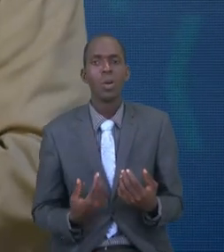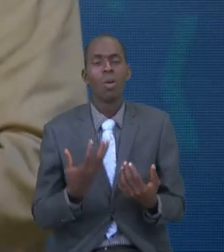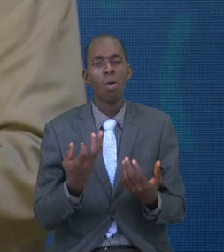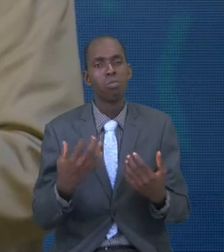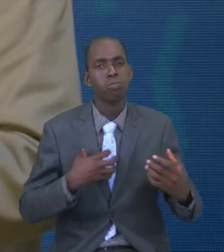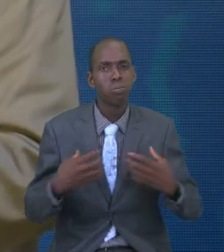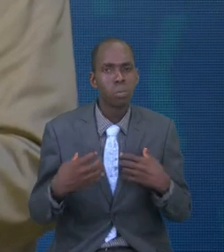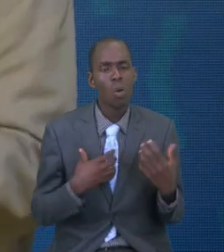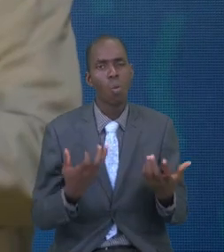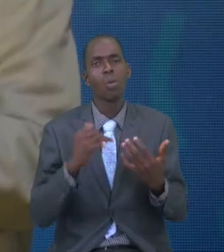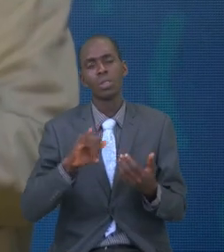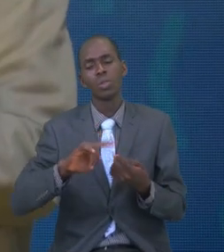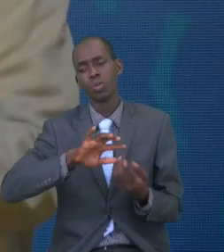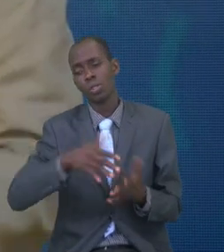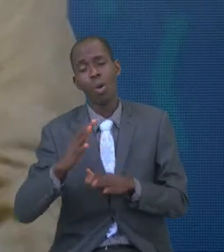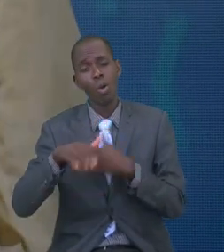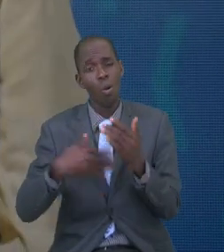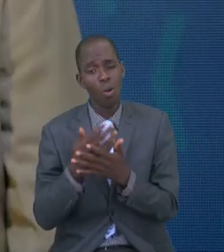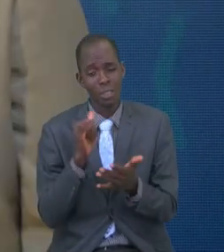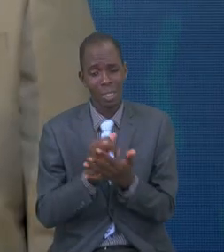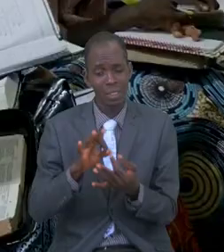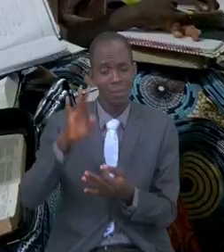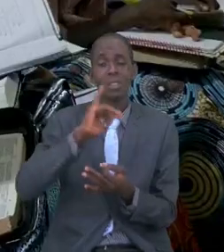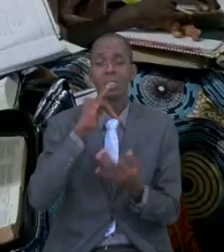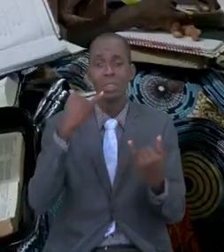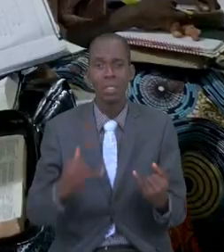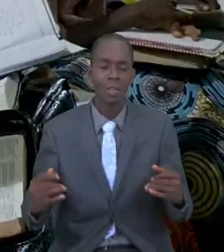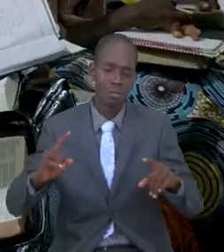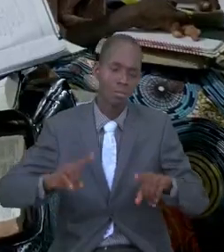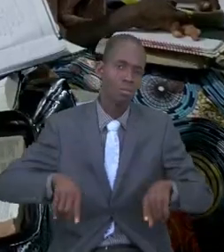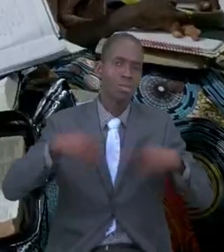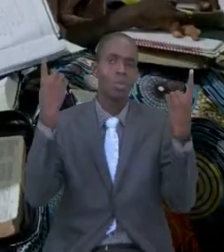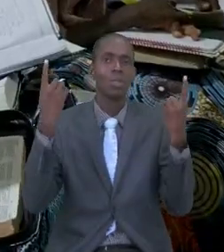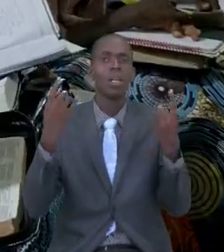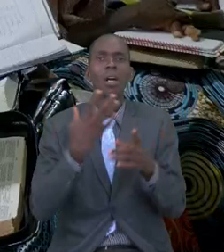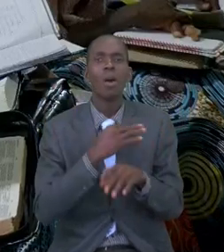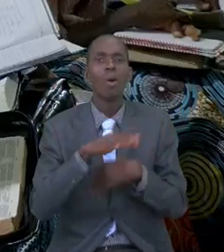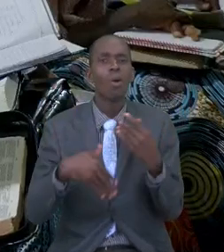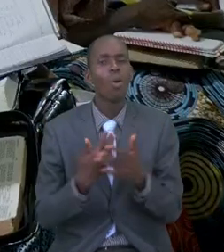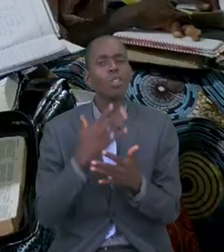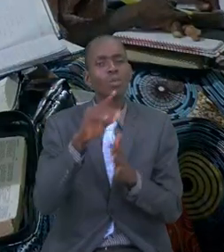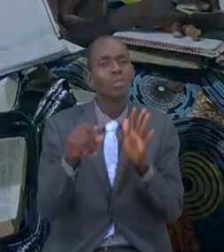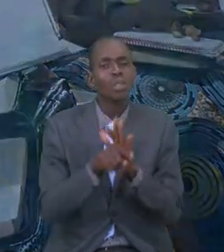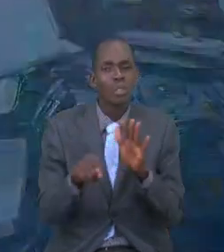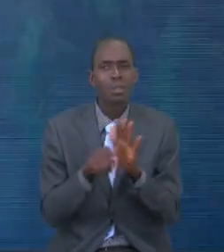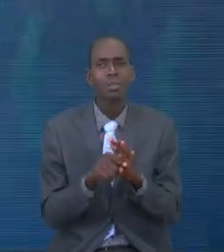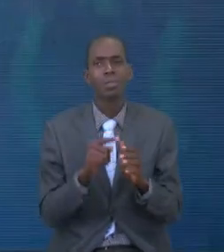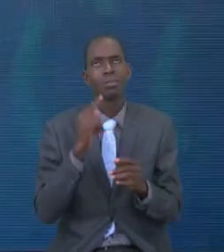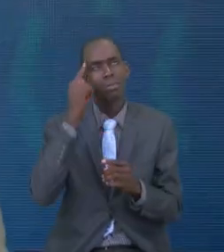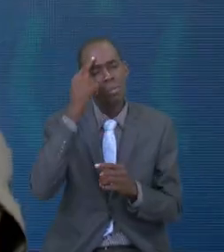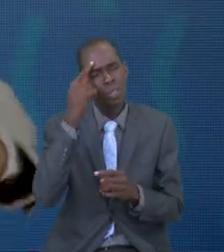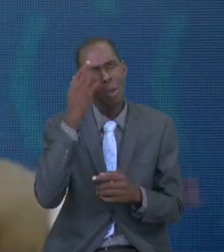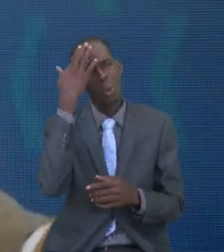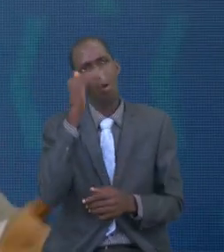to die, all that is now gone. And all those your negative thoughts, you know, why am I